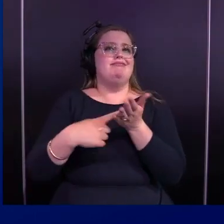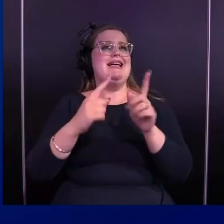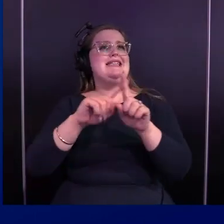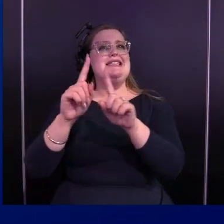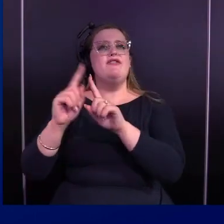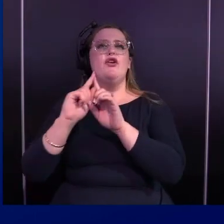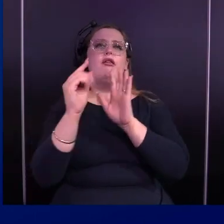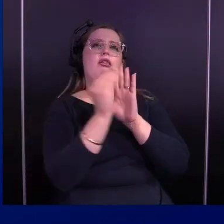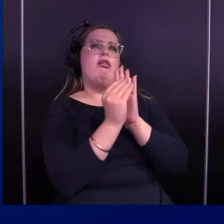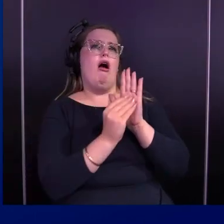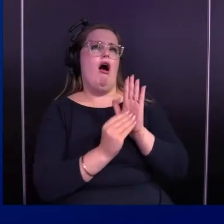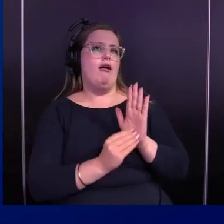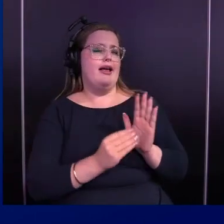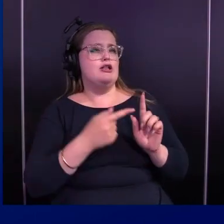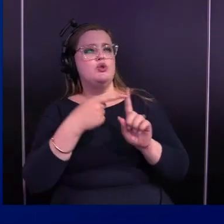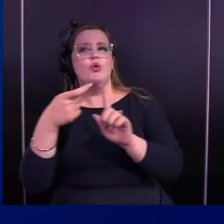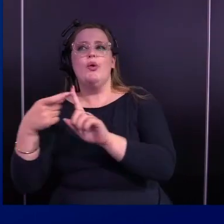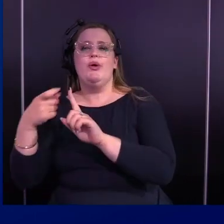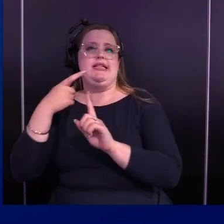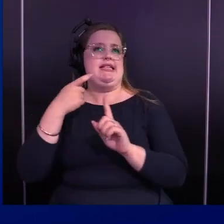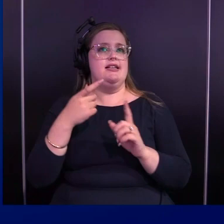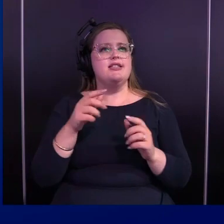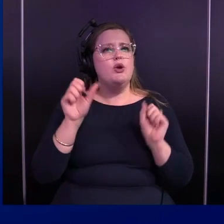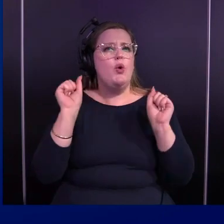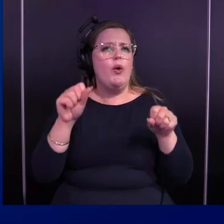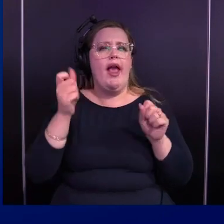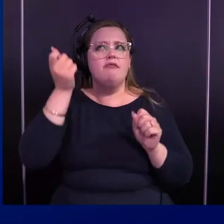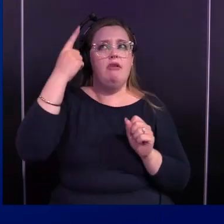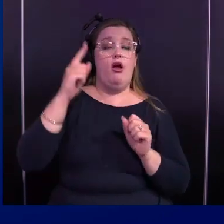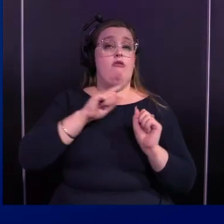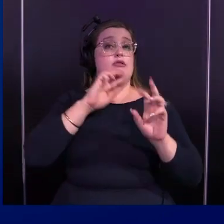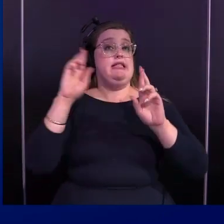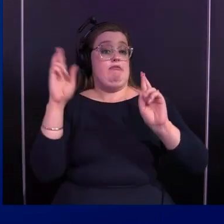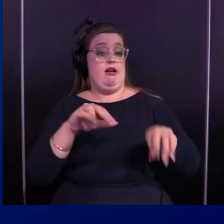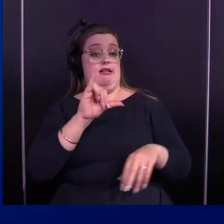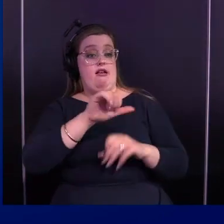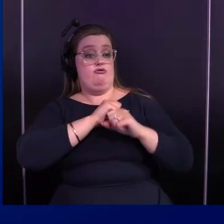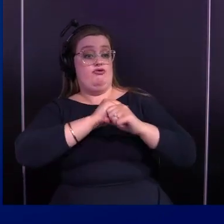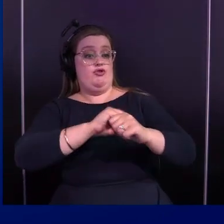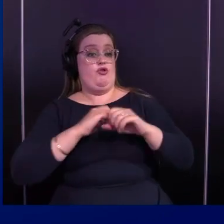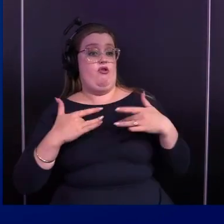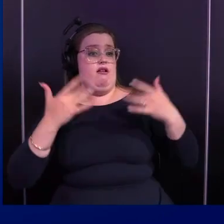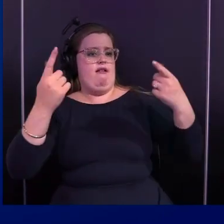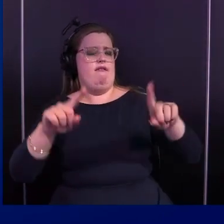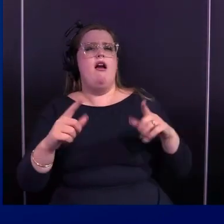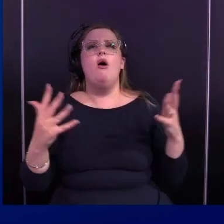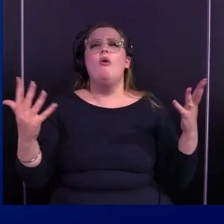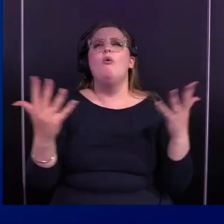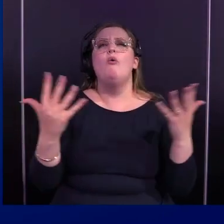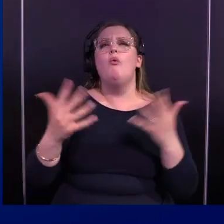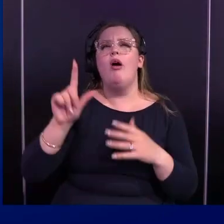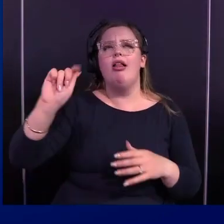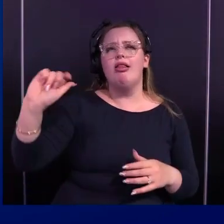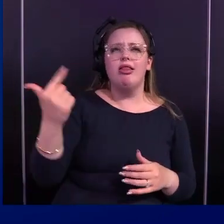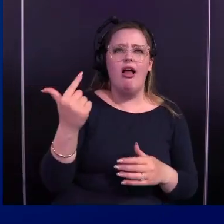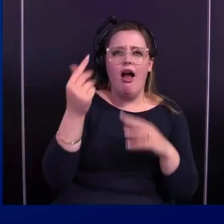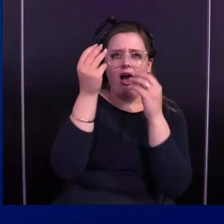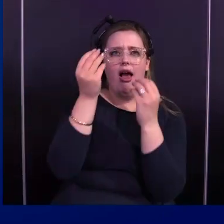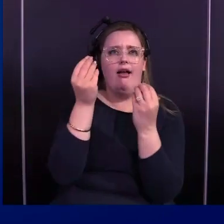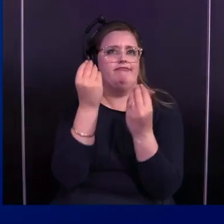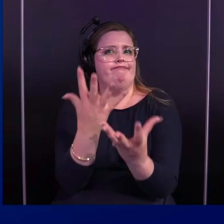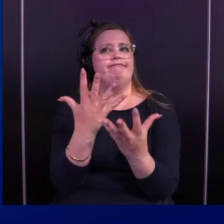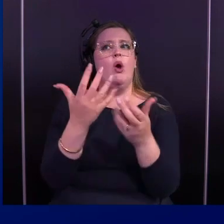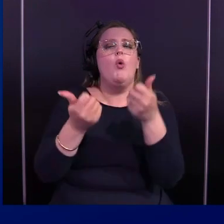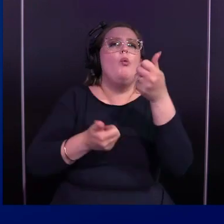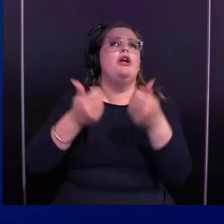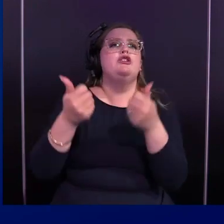AWS so you can understand when you're responding to a security event, what sort of logs will provide you what sort of context.